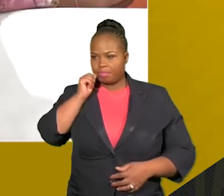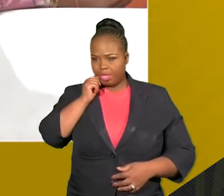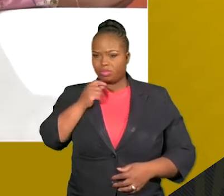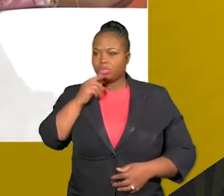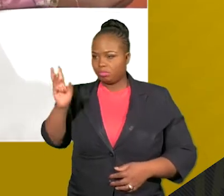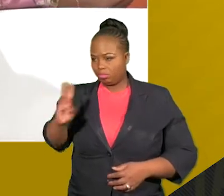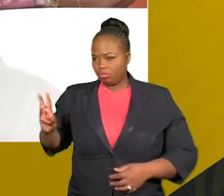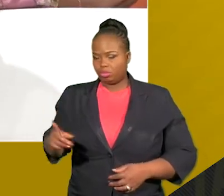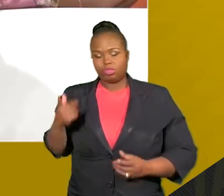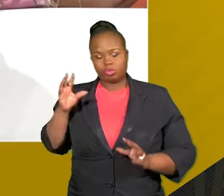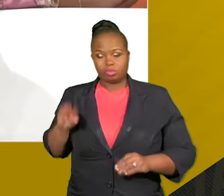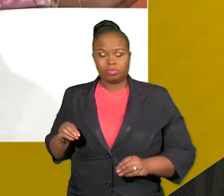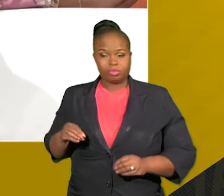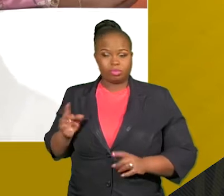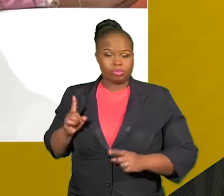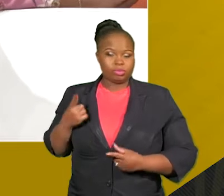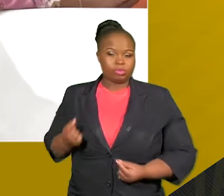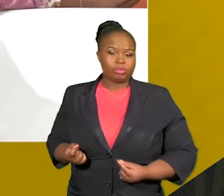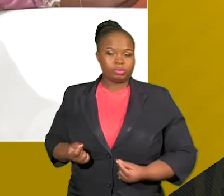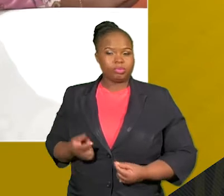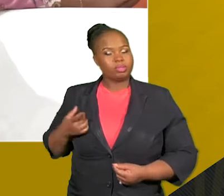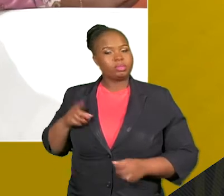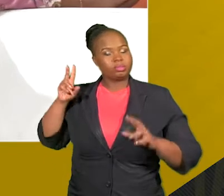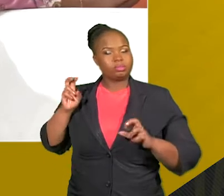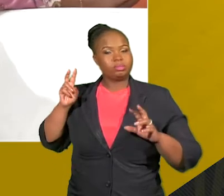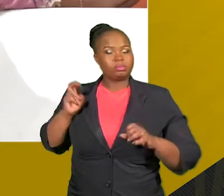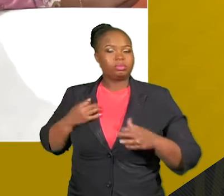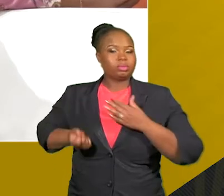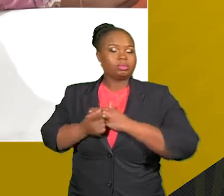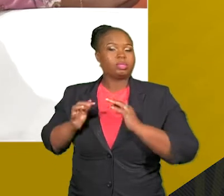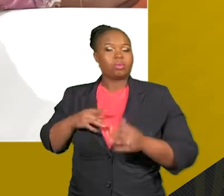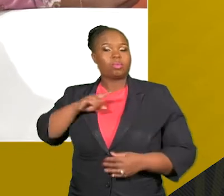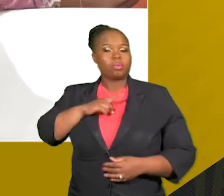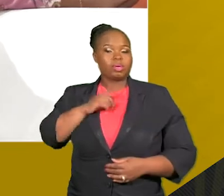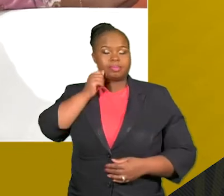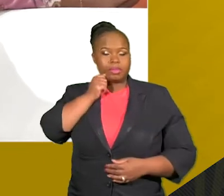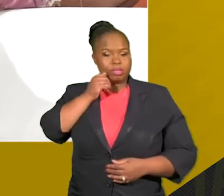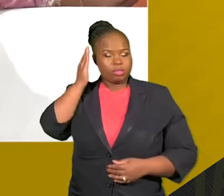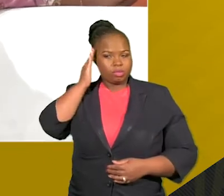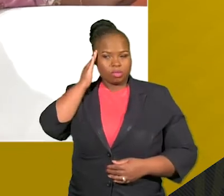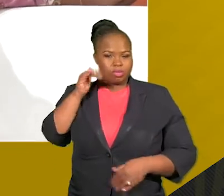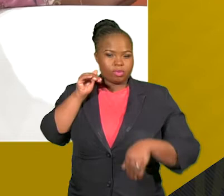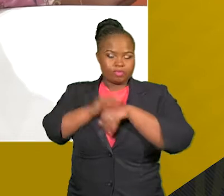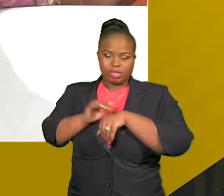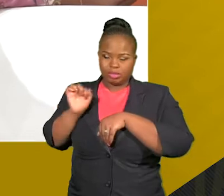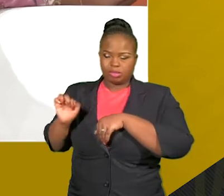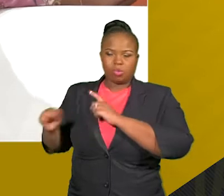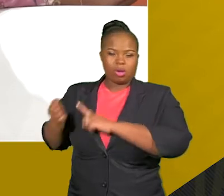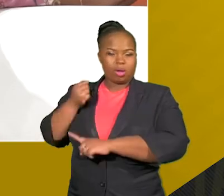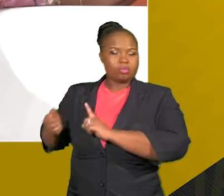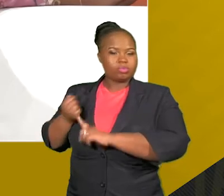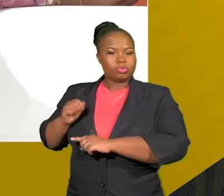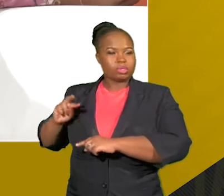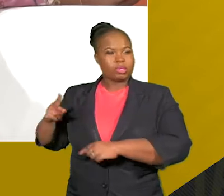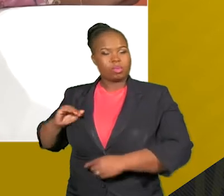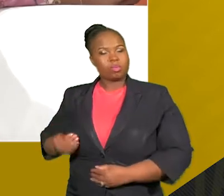to do that. But what causes that issue? Even when they know who their friend,